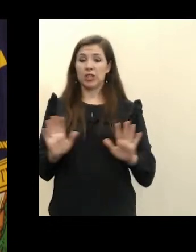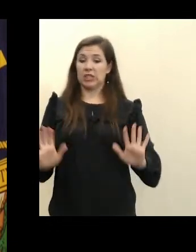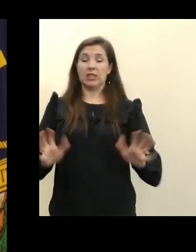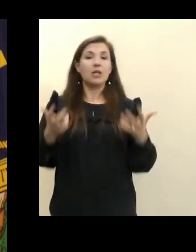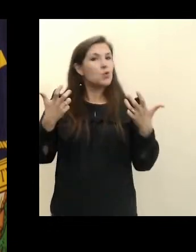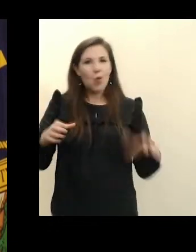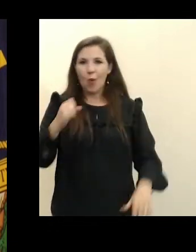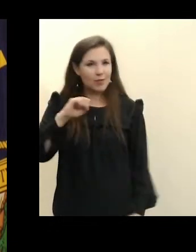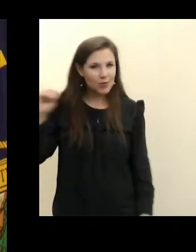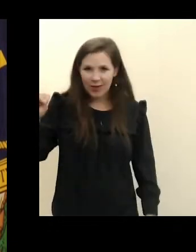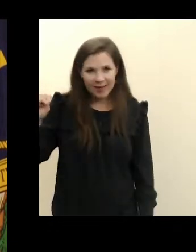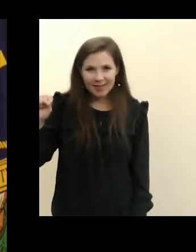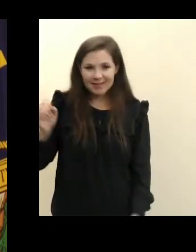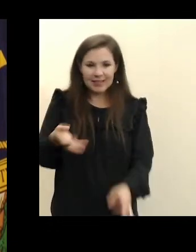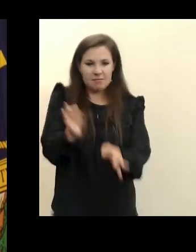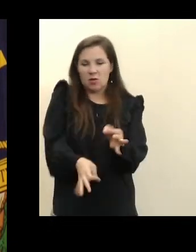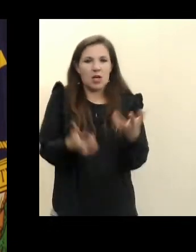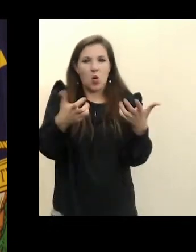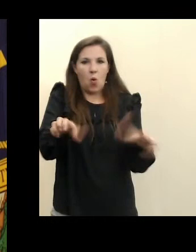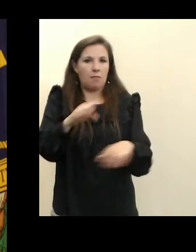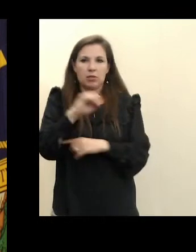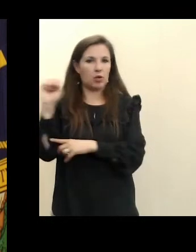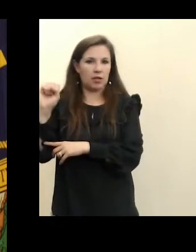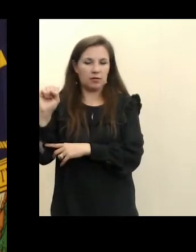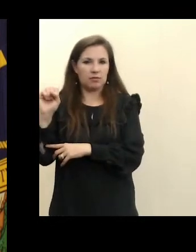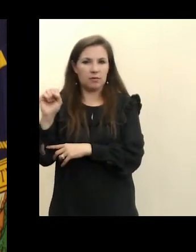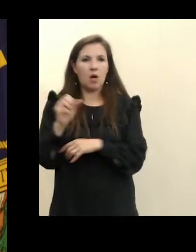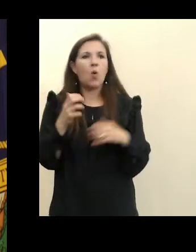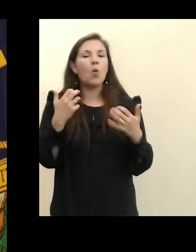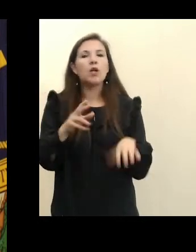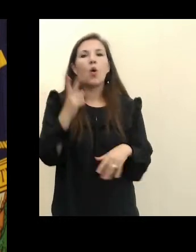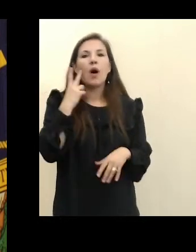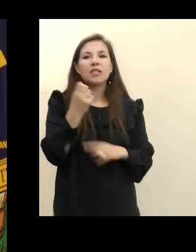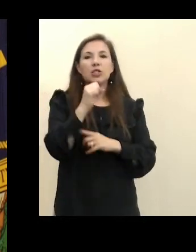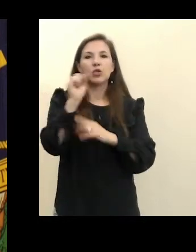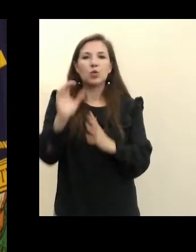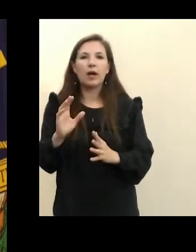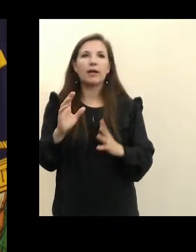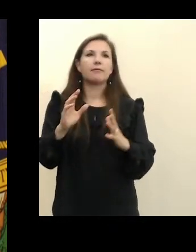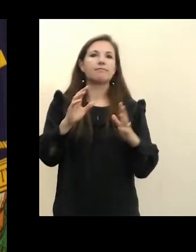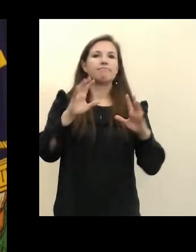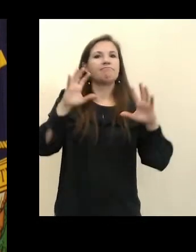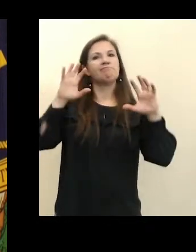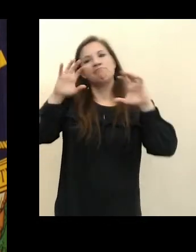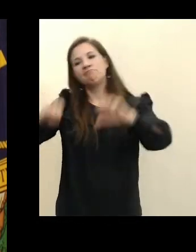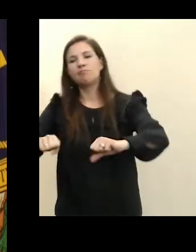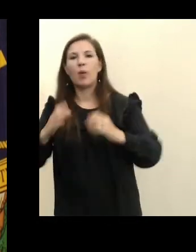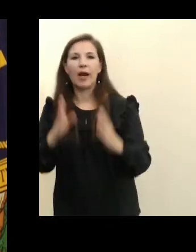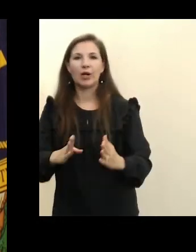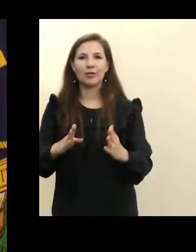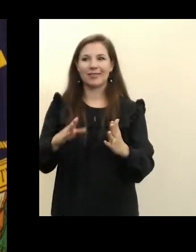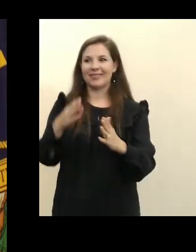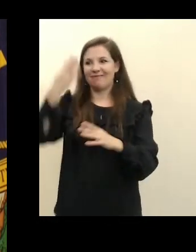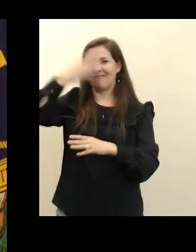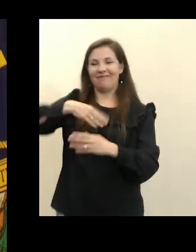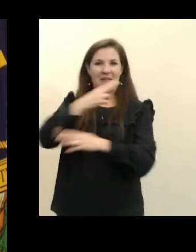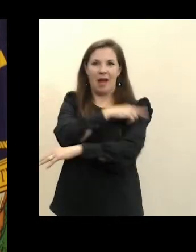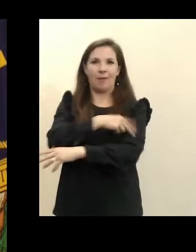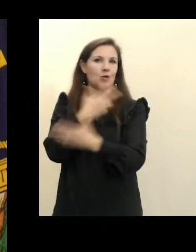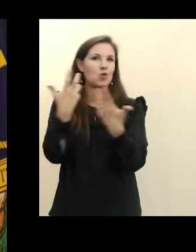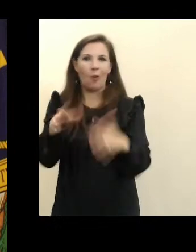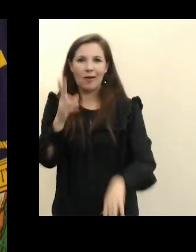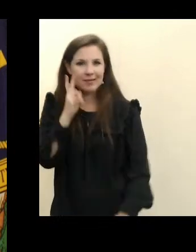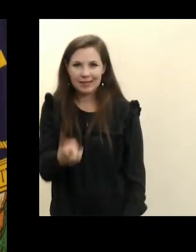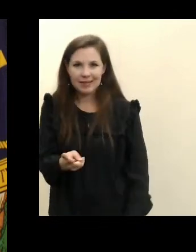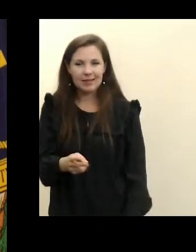on strike. It's as simple as that. They do not want to be on strike. We do not want to see strike breakers coming into our community to man a hospital.